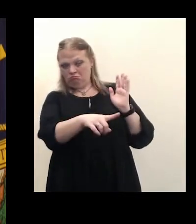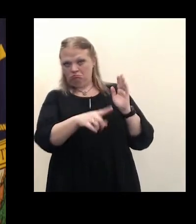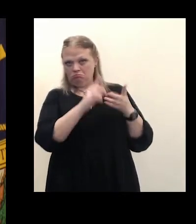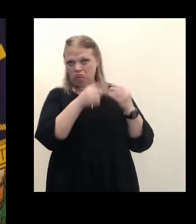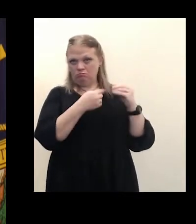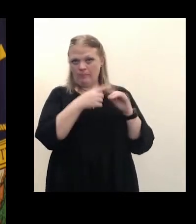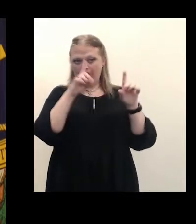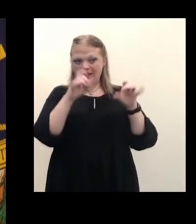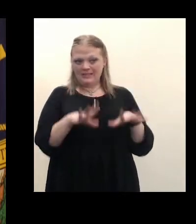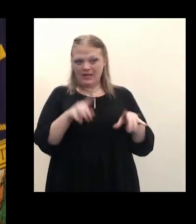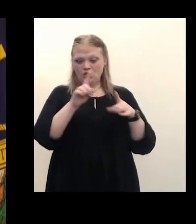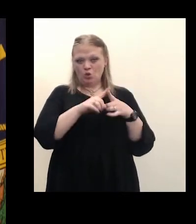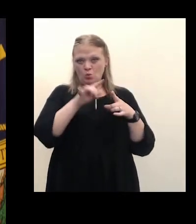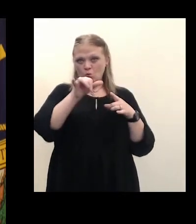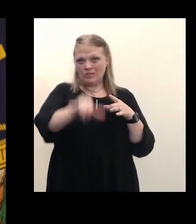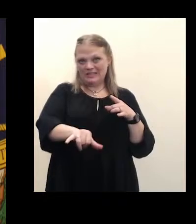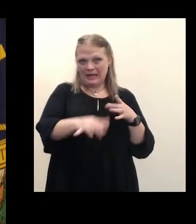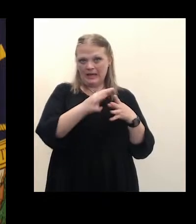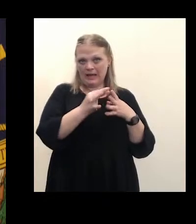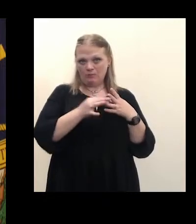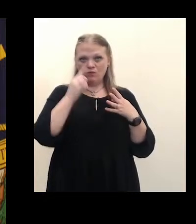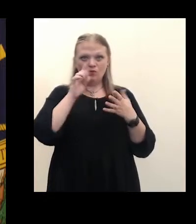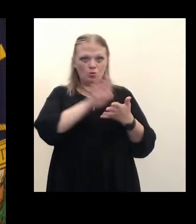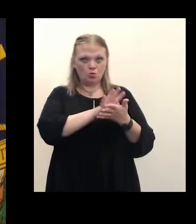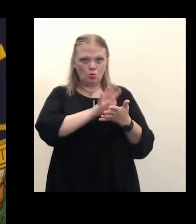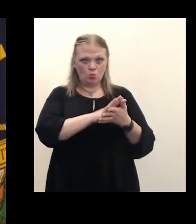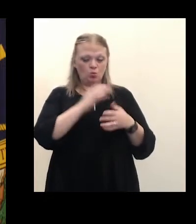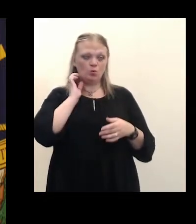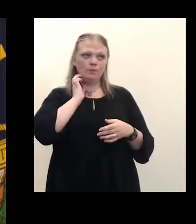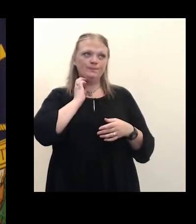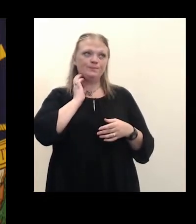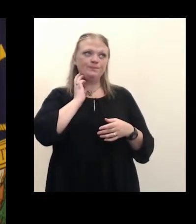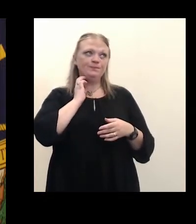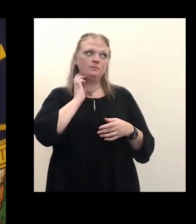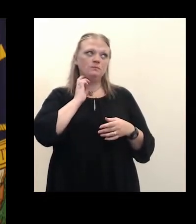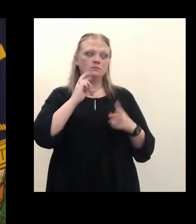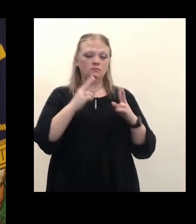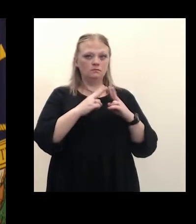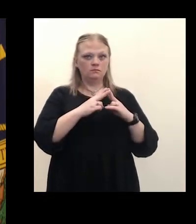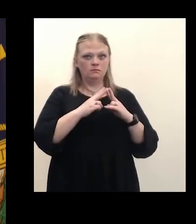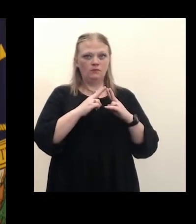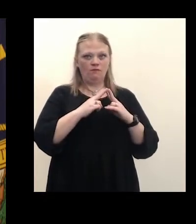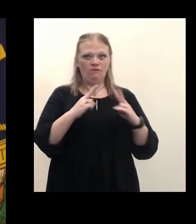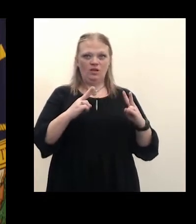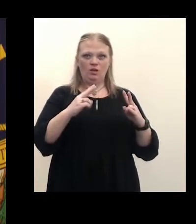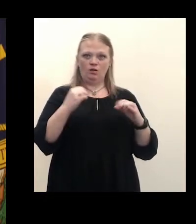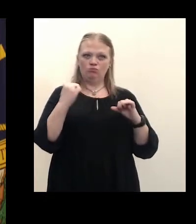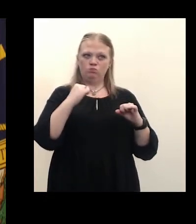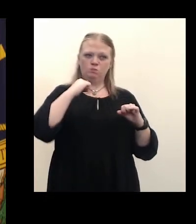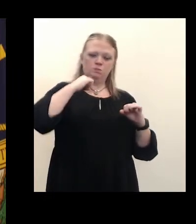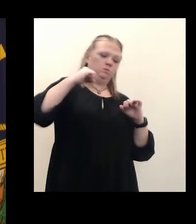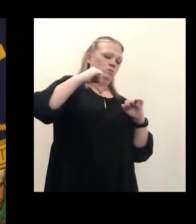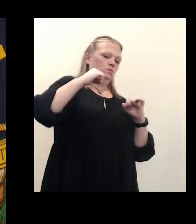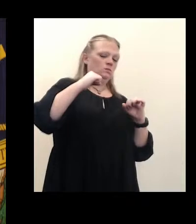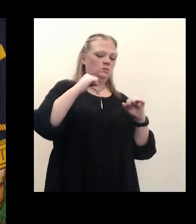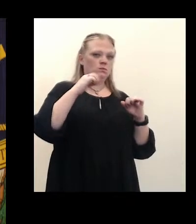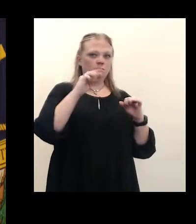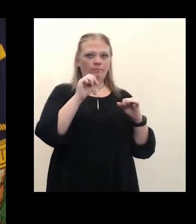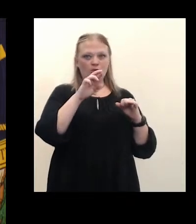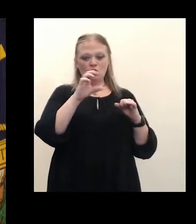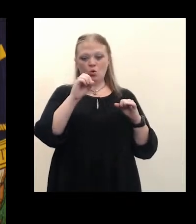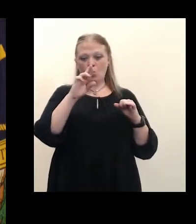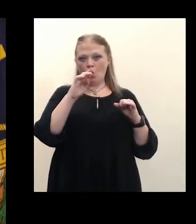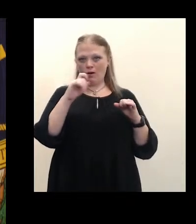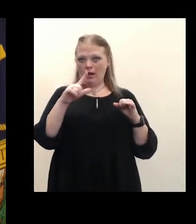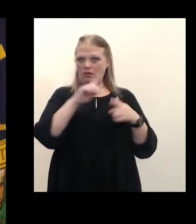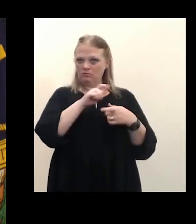stay option for the schools, and there was a very strong pushback from Mr. Cornell, especially. He said, schools can't